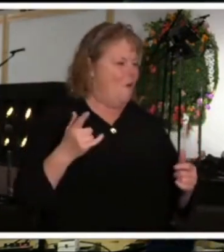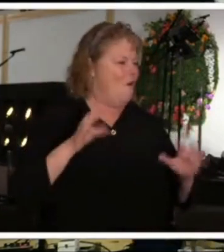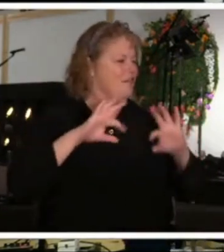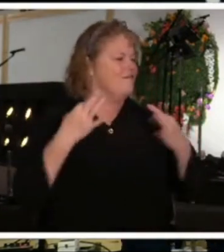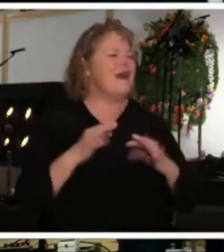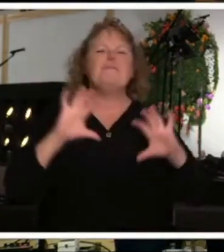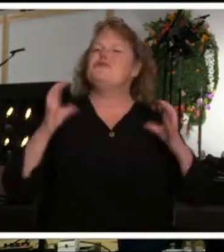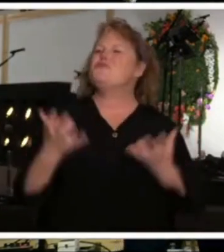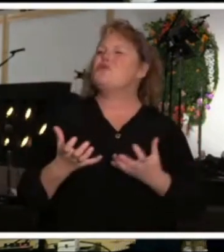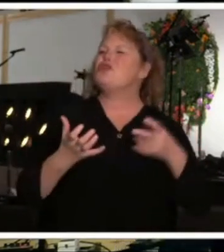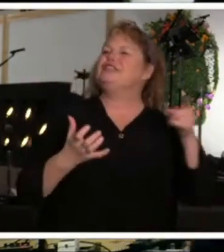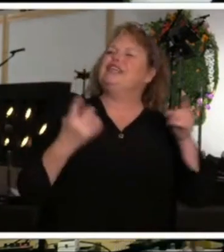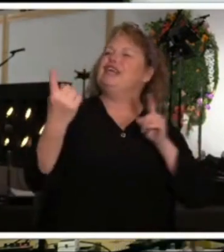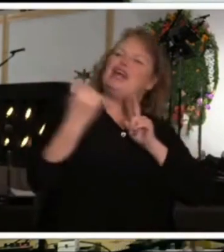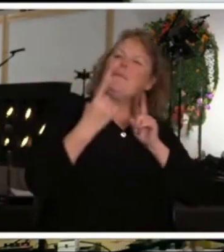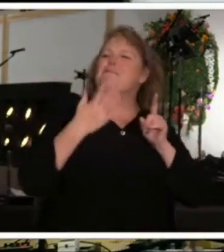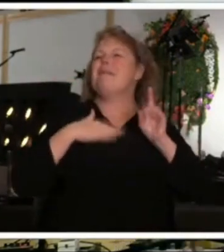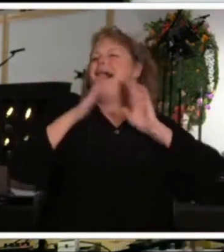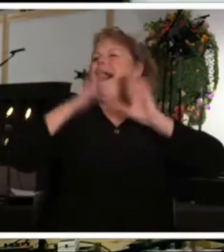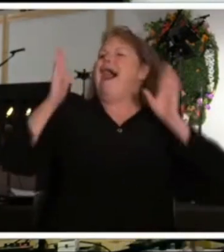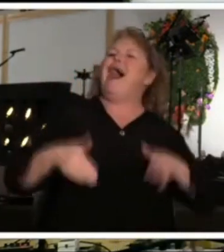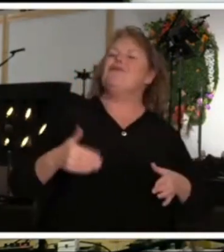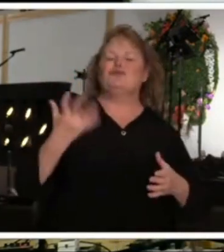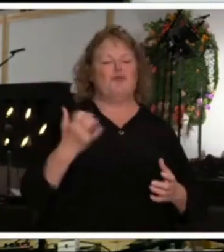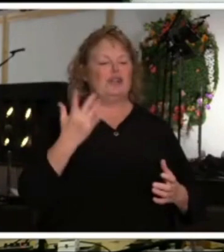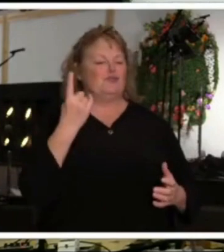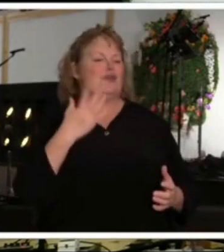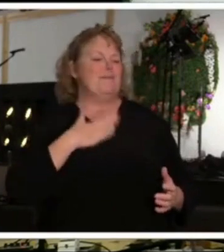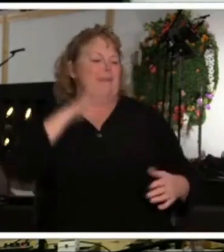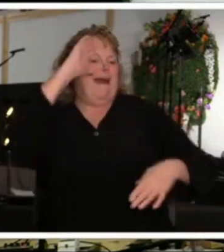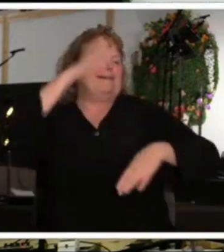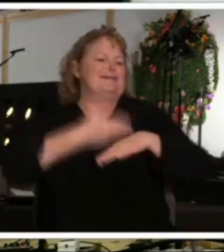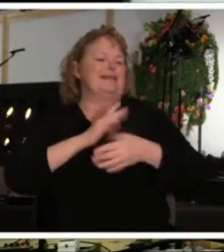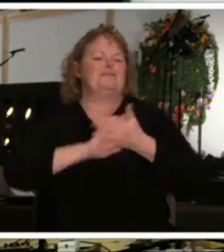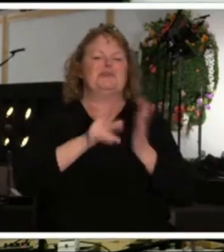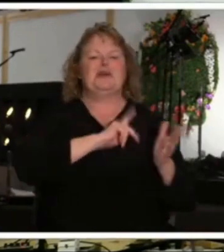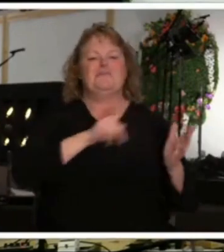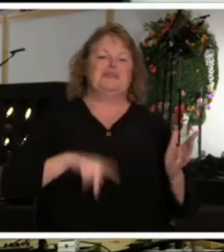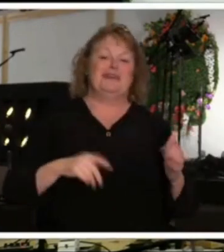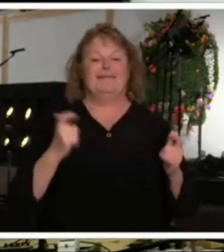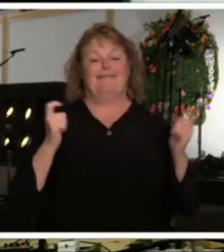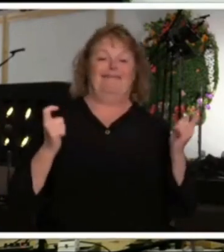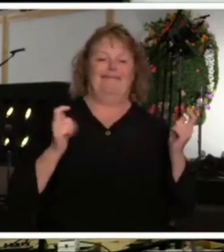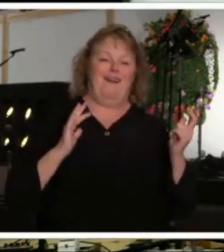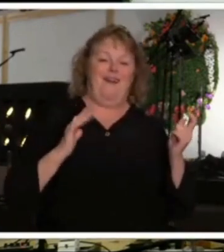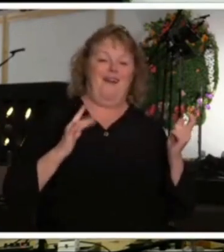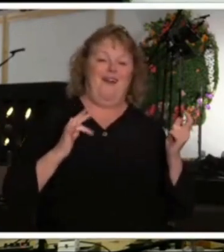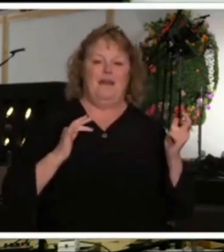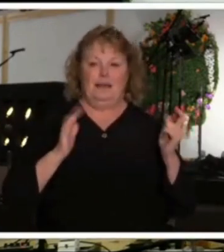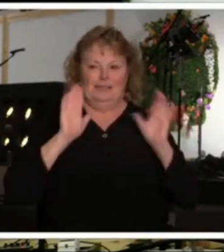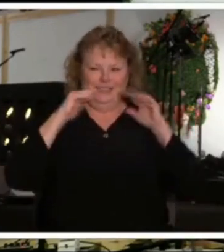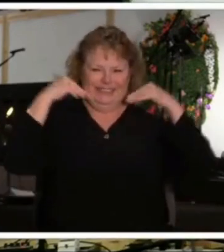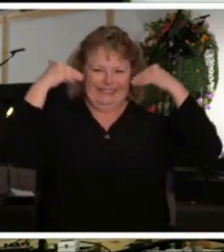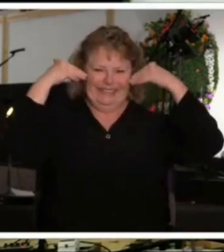the prophet come to my house, and one of my sons is going to be king. But you'd be smiling